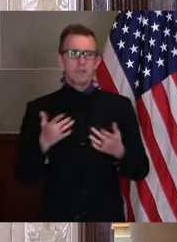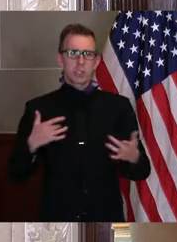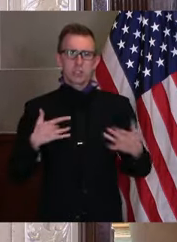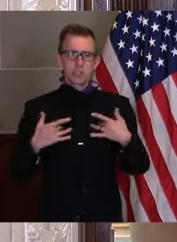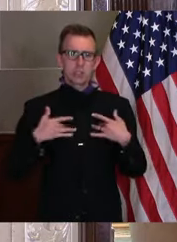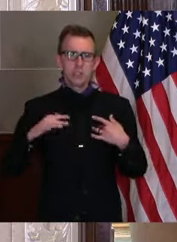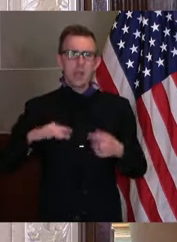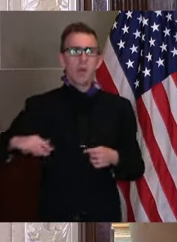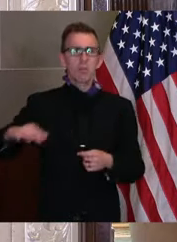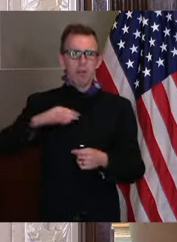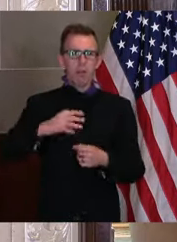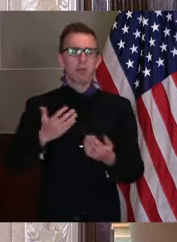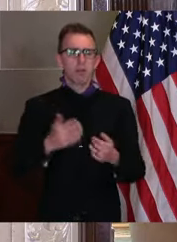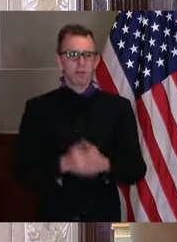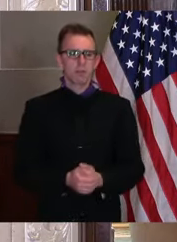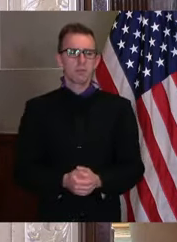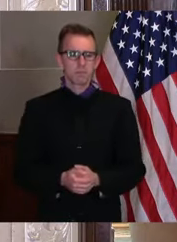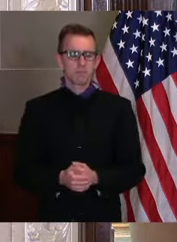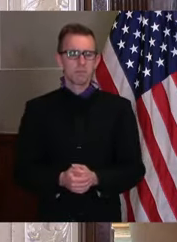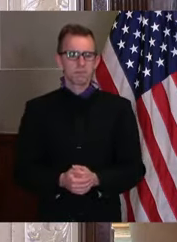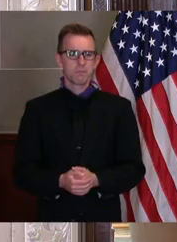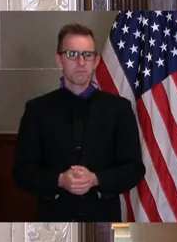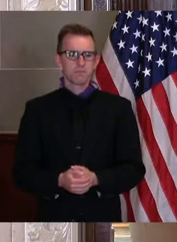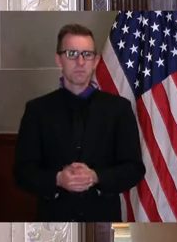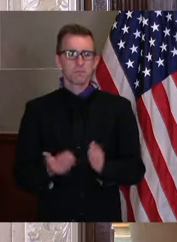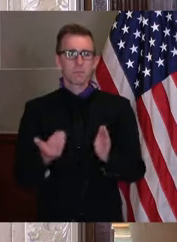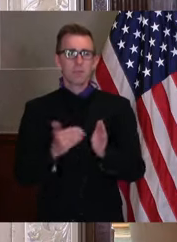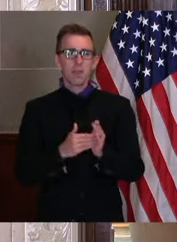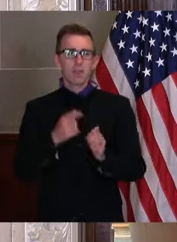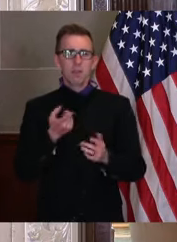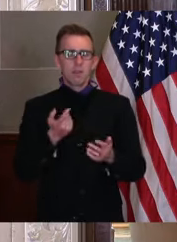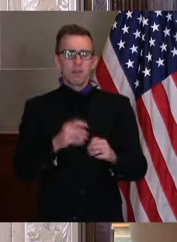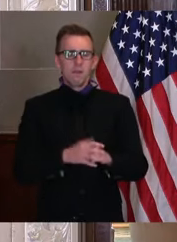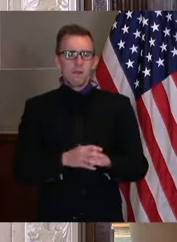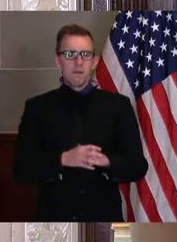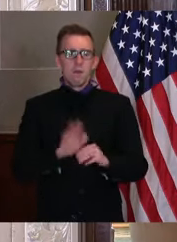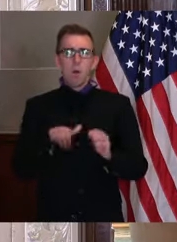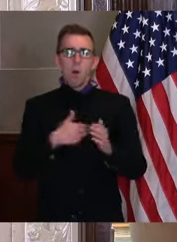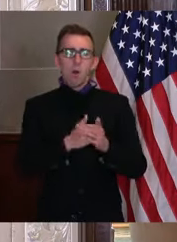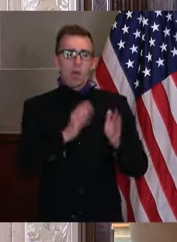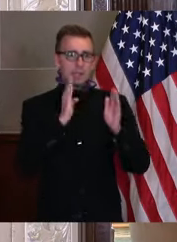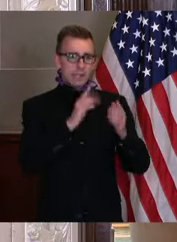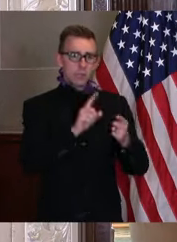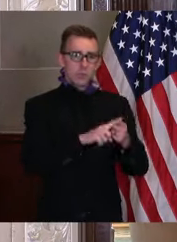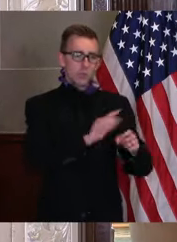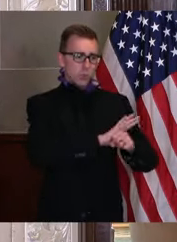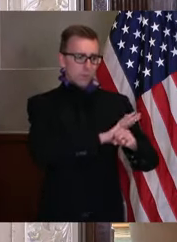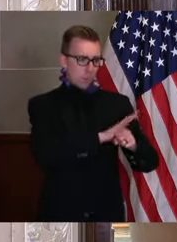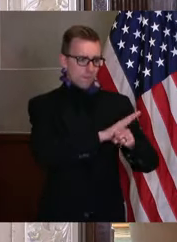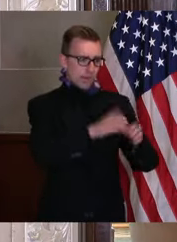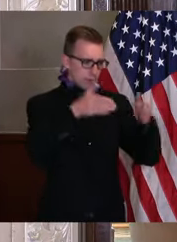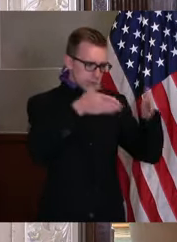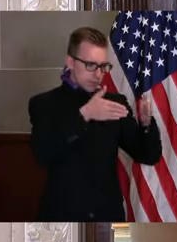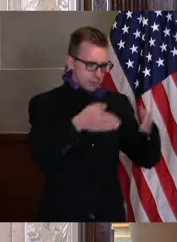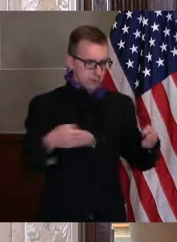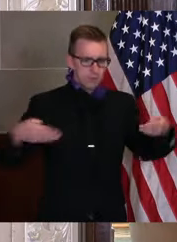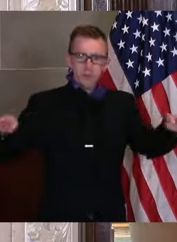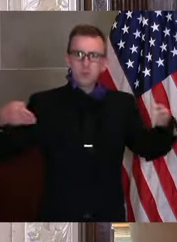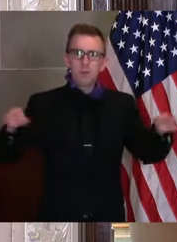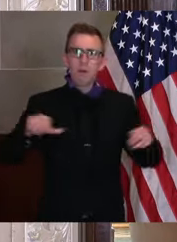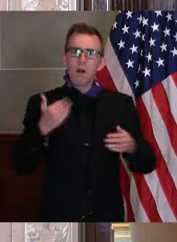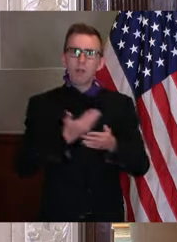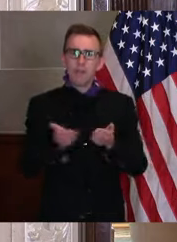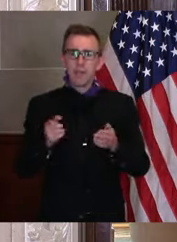there. Again, you just can't give all your attention to this virus and forget about all the other things